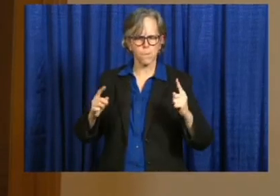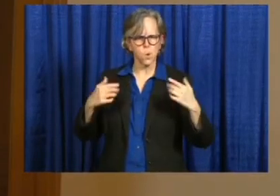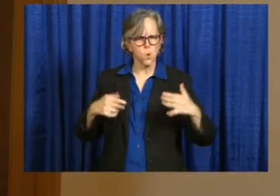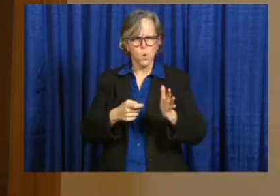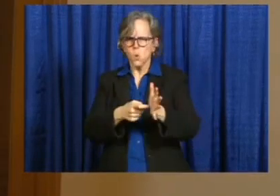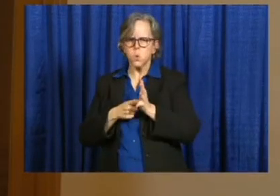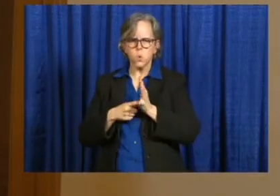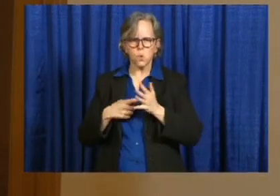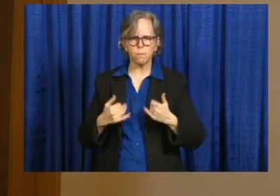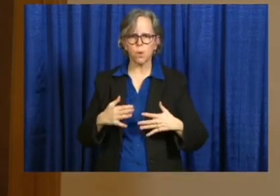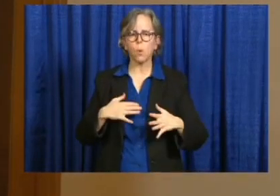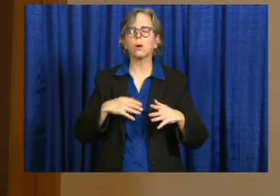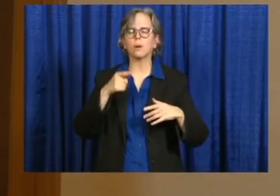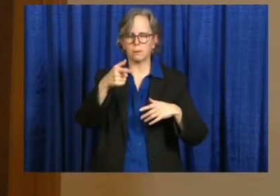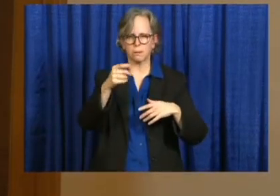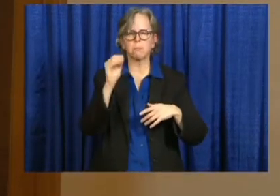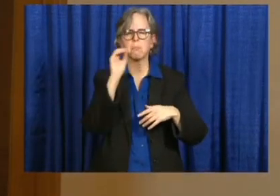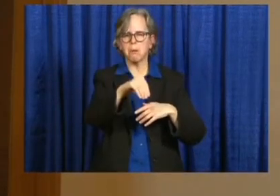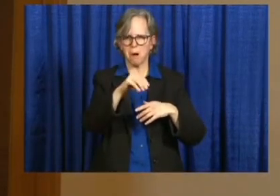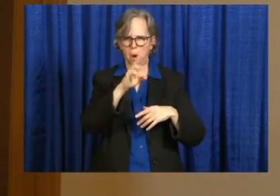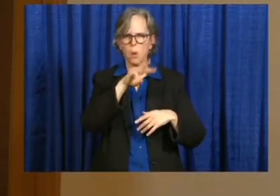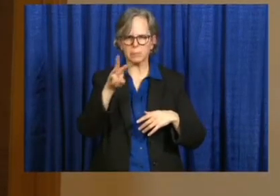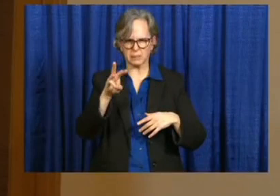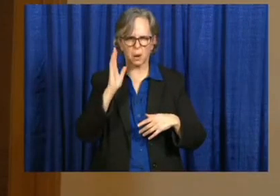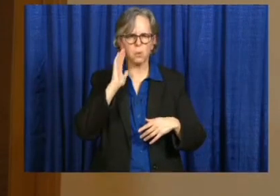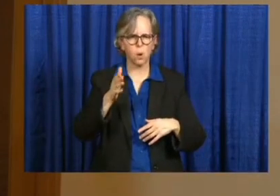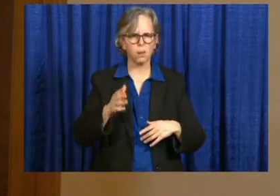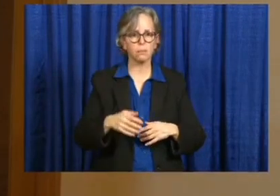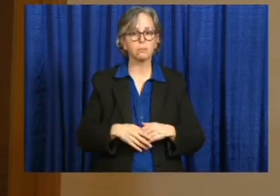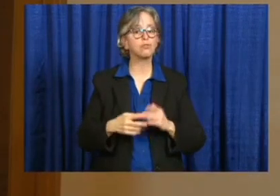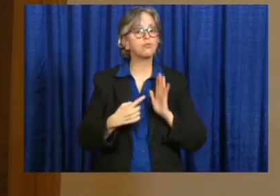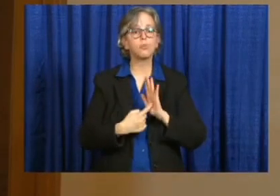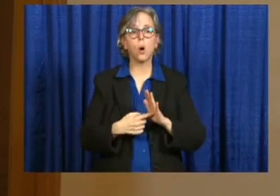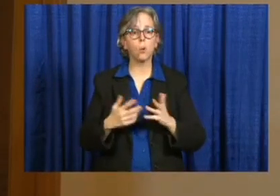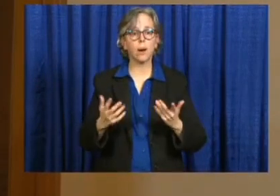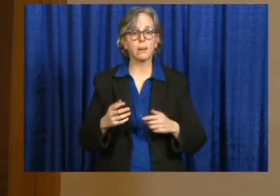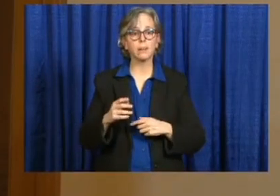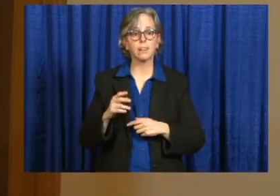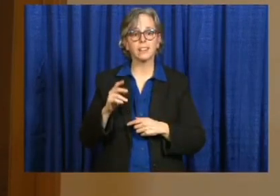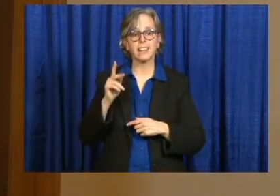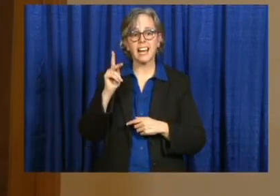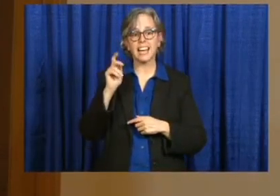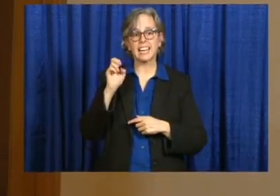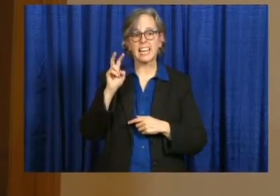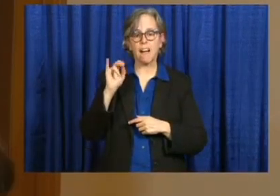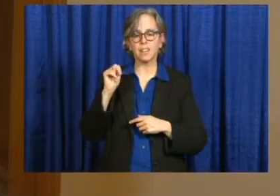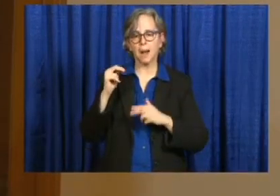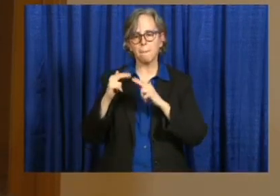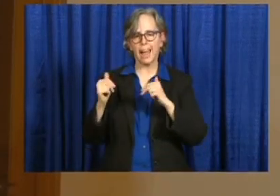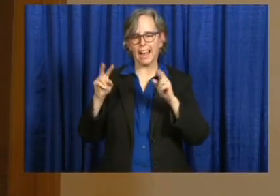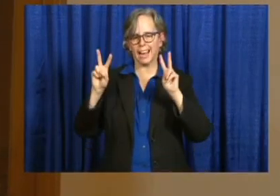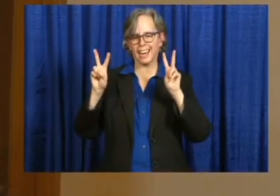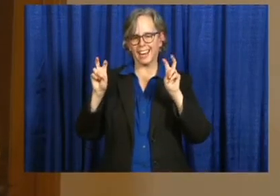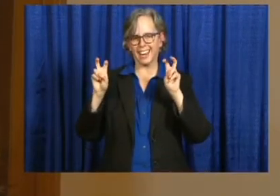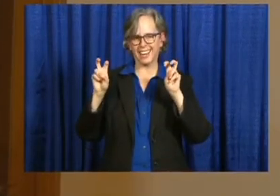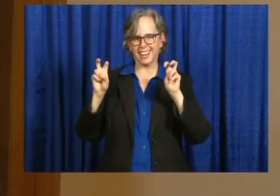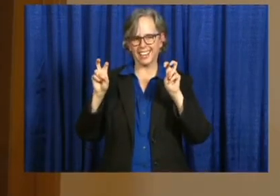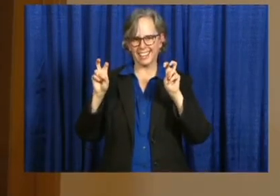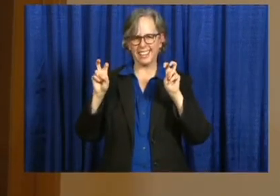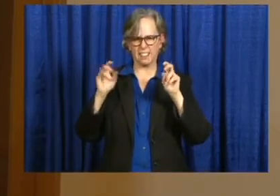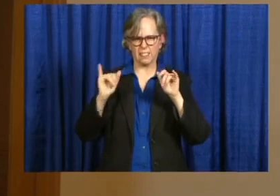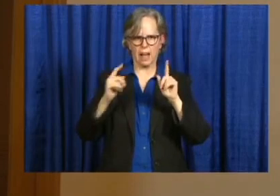for you that shows the Kevin Bacon 6 degrees of separation, the rapid exponential